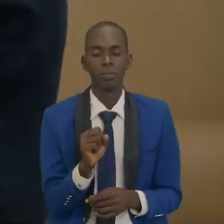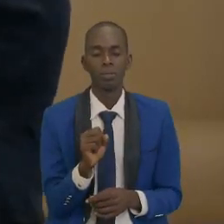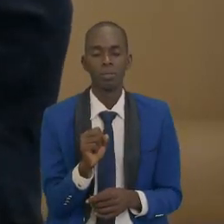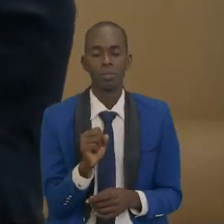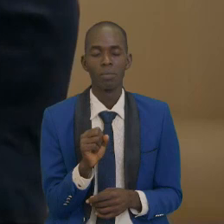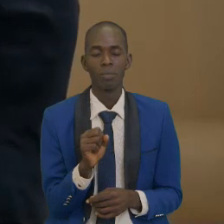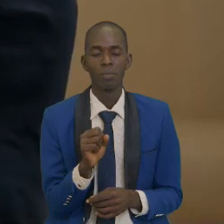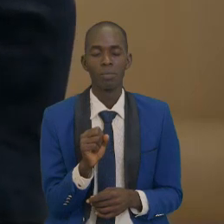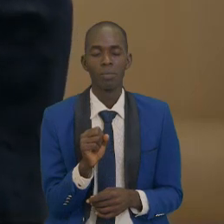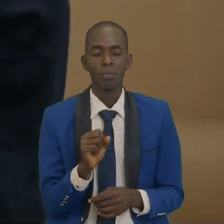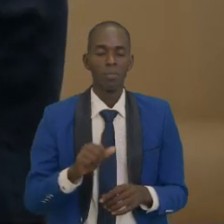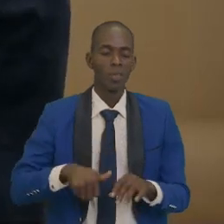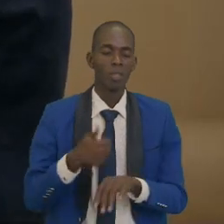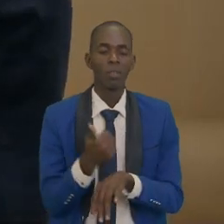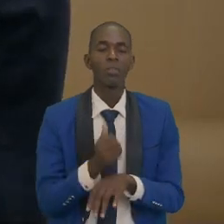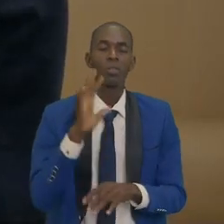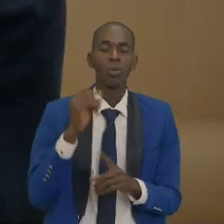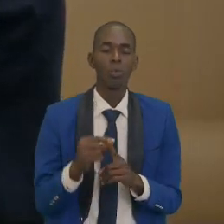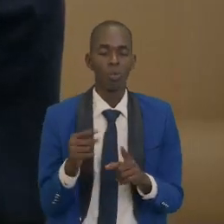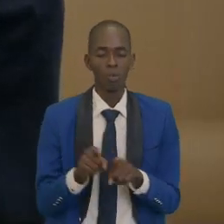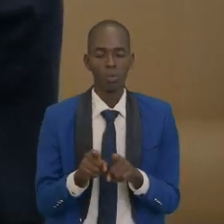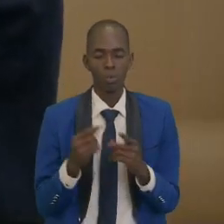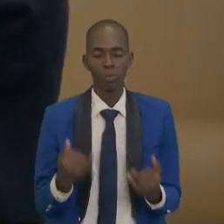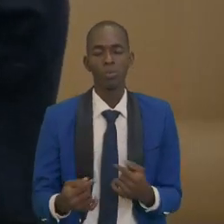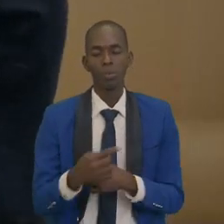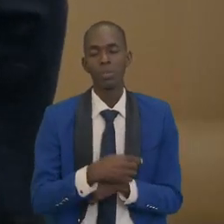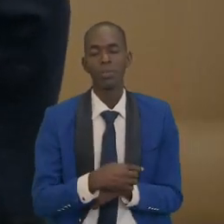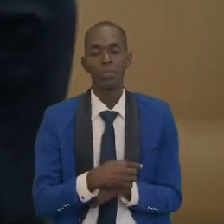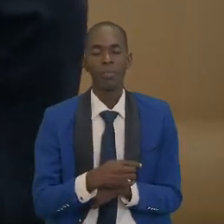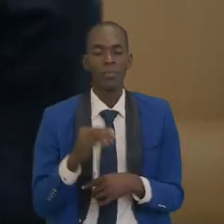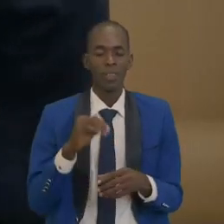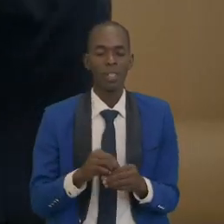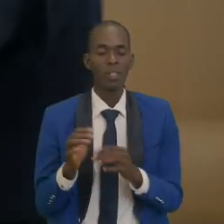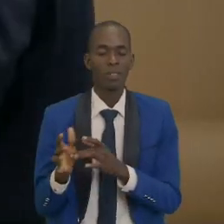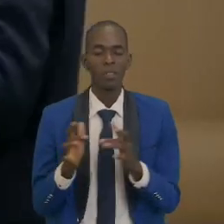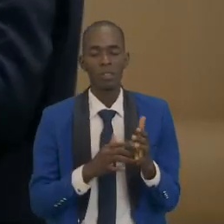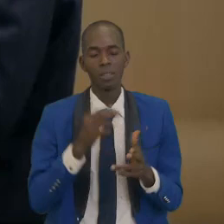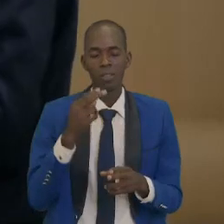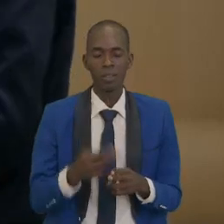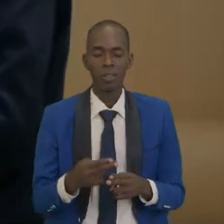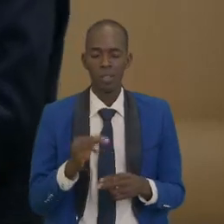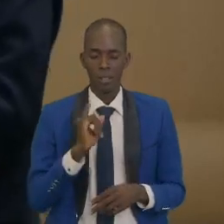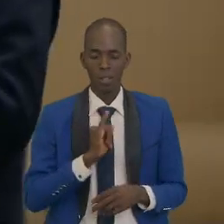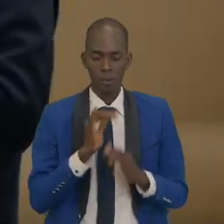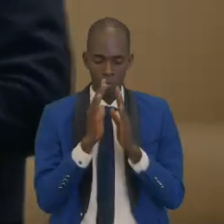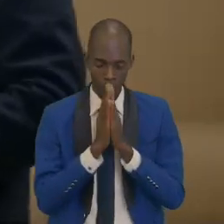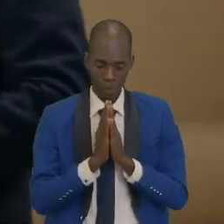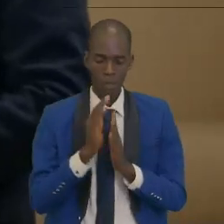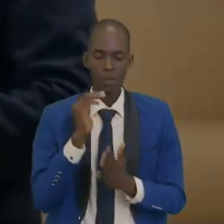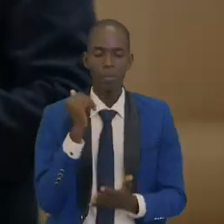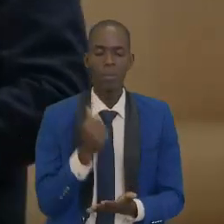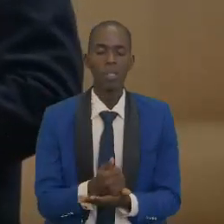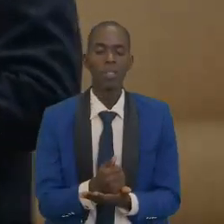confirm your world even today in Jesus name I pray